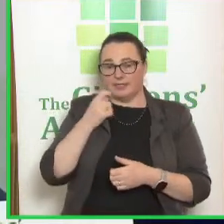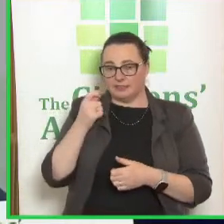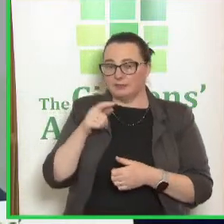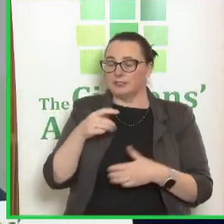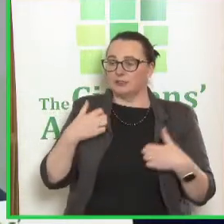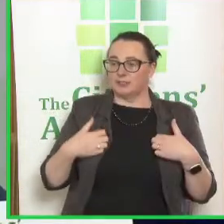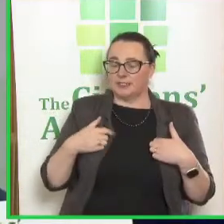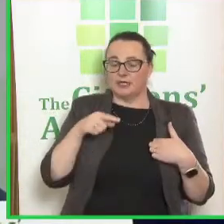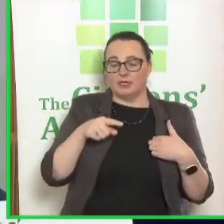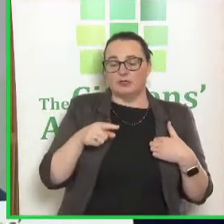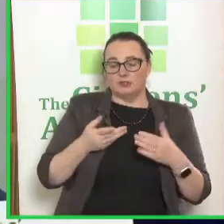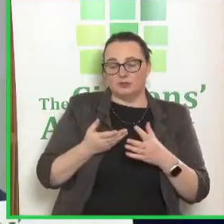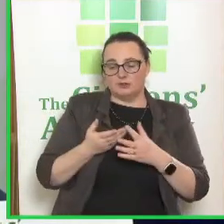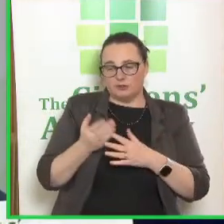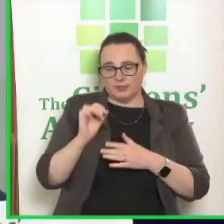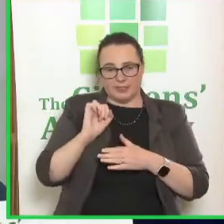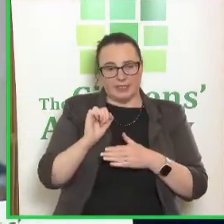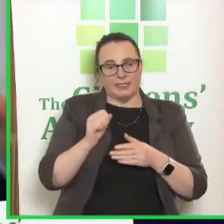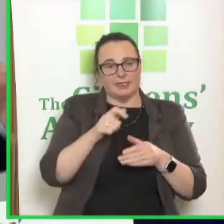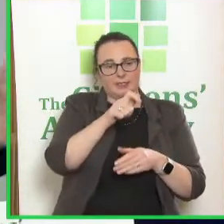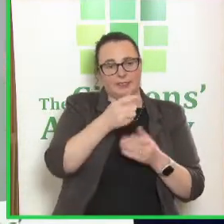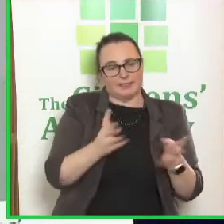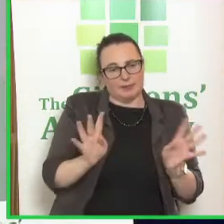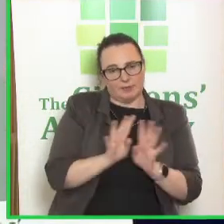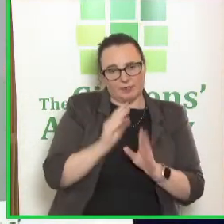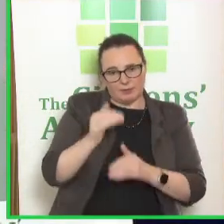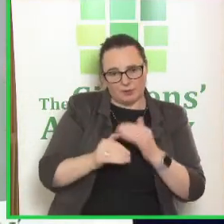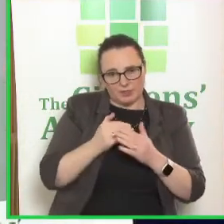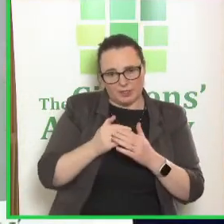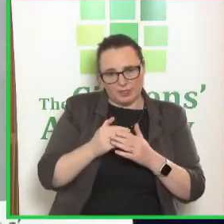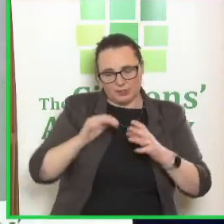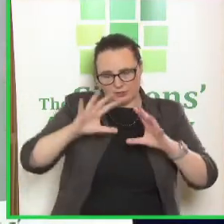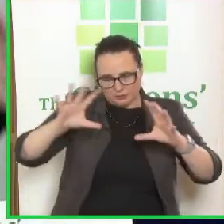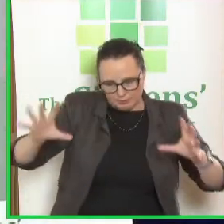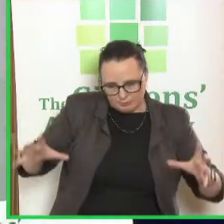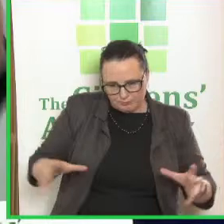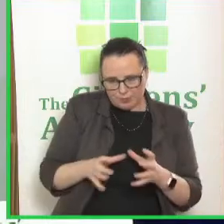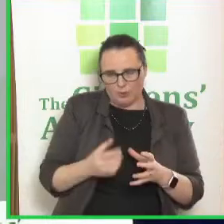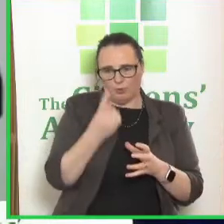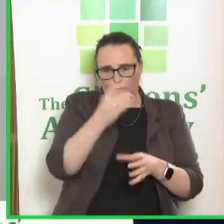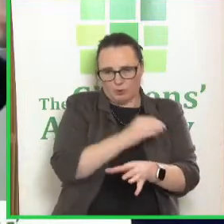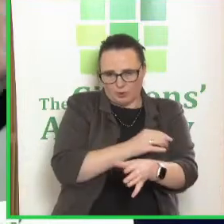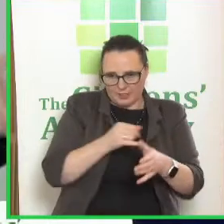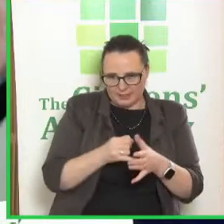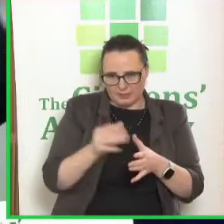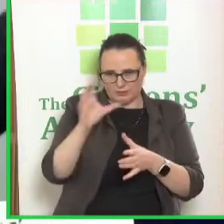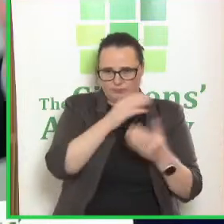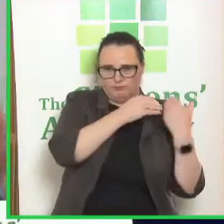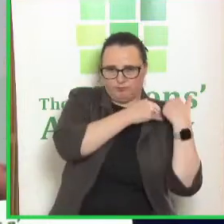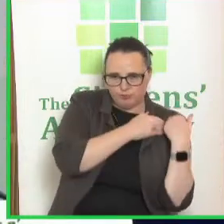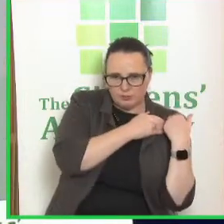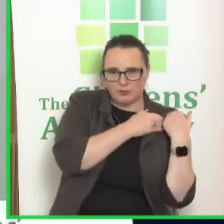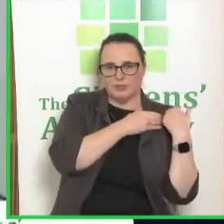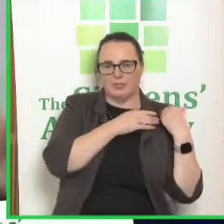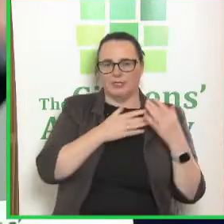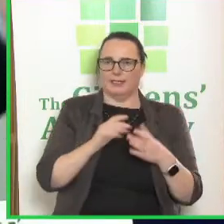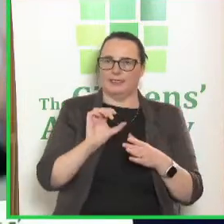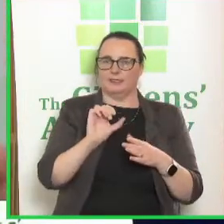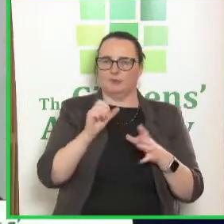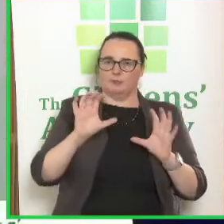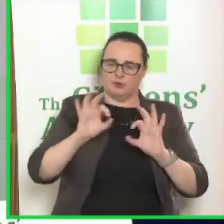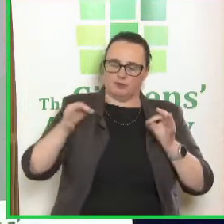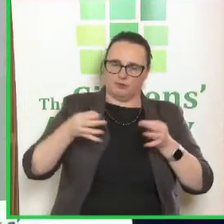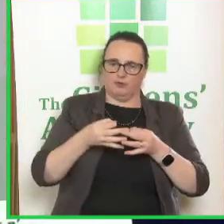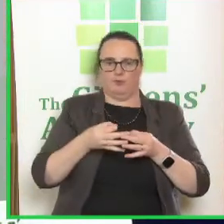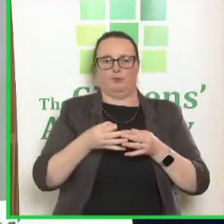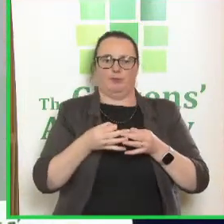the assembly process, and you recall it, you know, do you bring this all into one big organisation, do you, you know, bring it into one big super group and appoint a